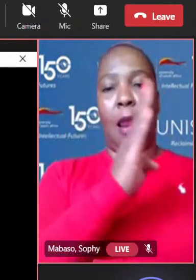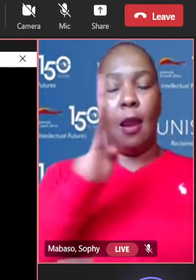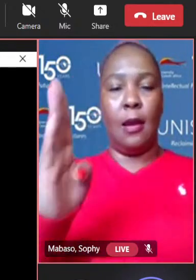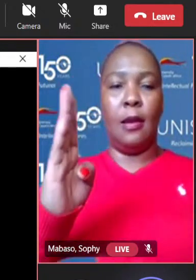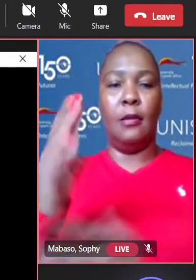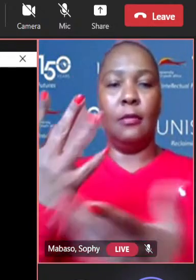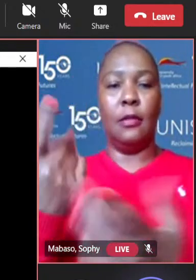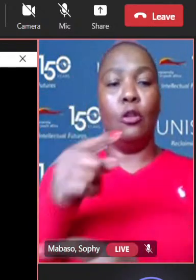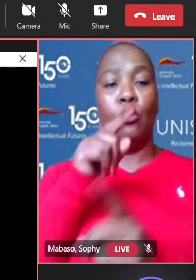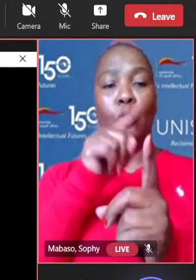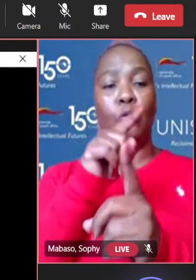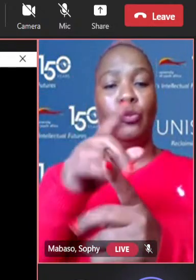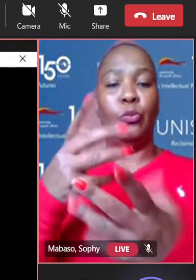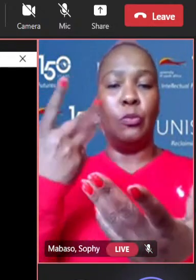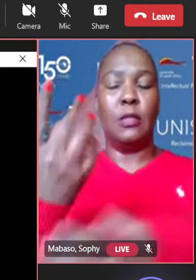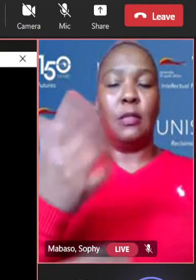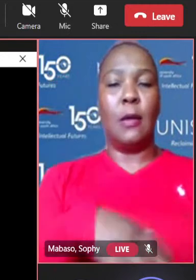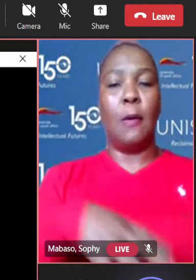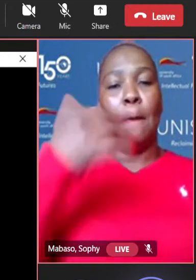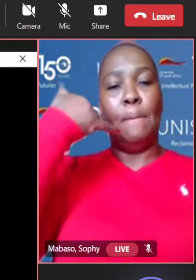those mobile